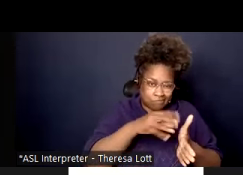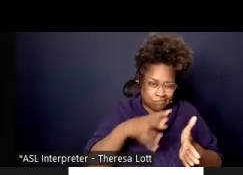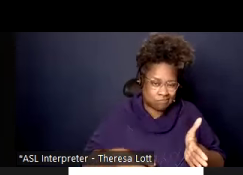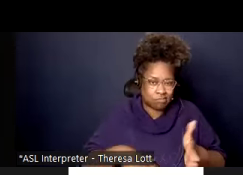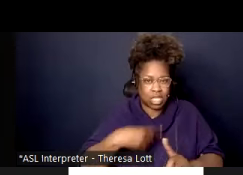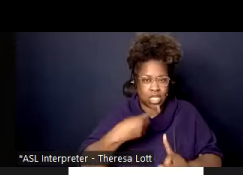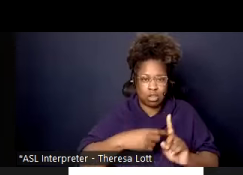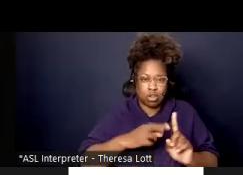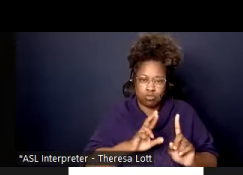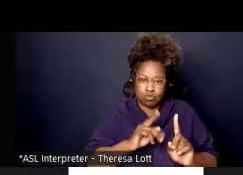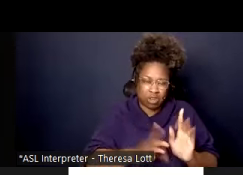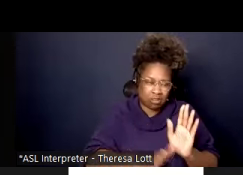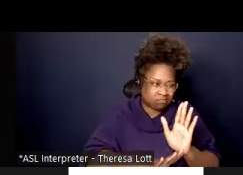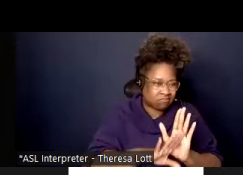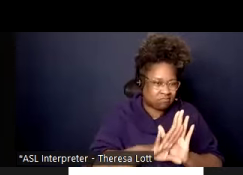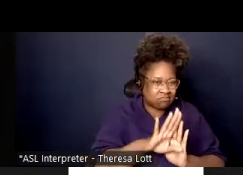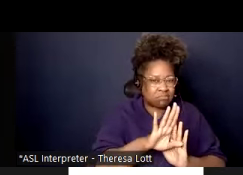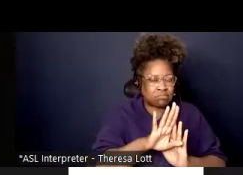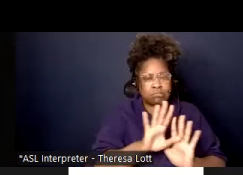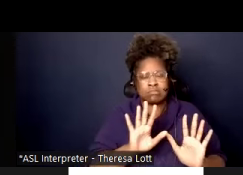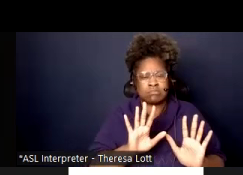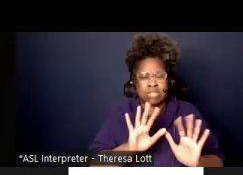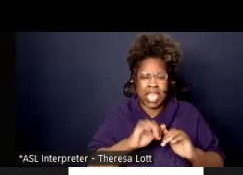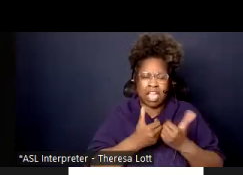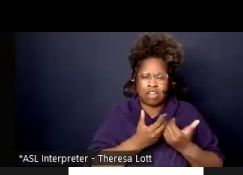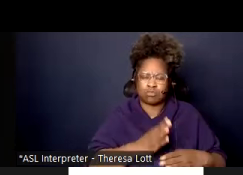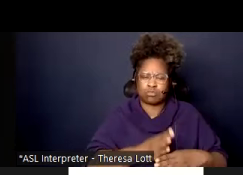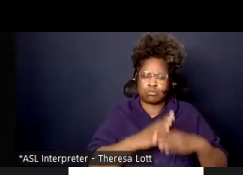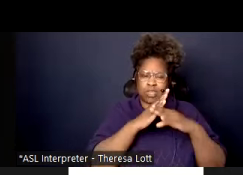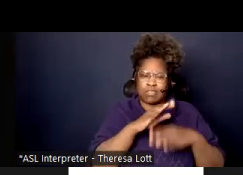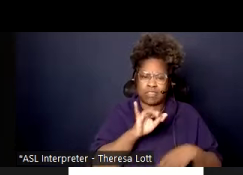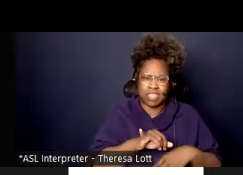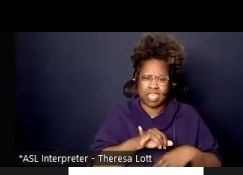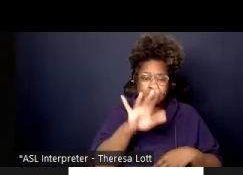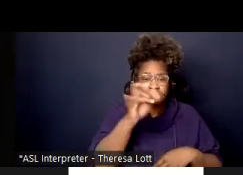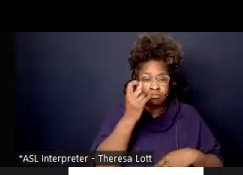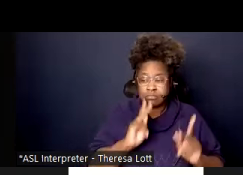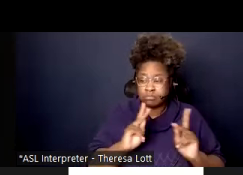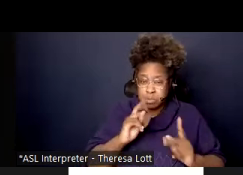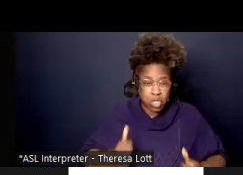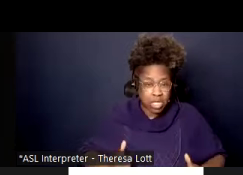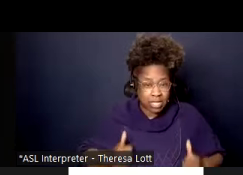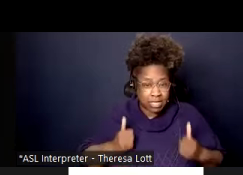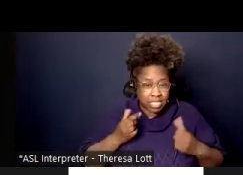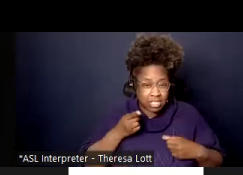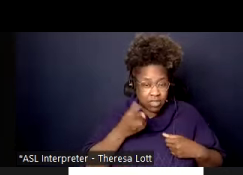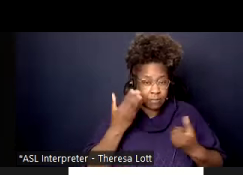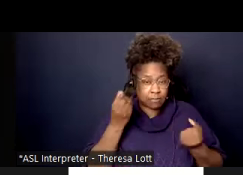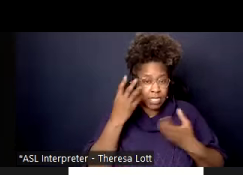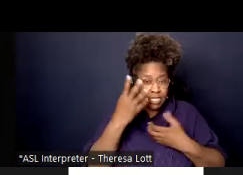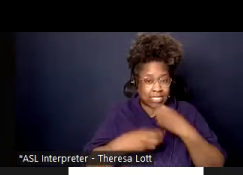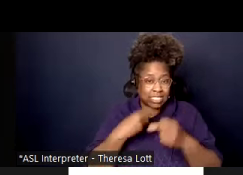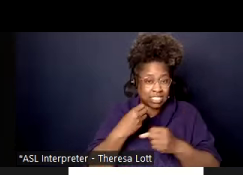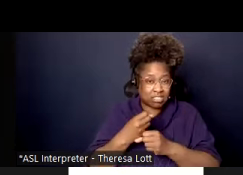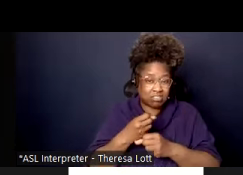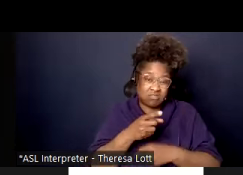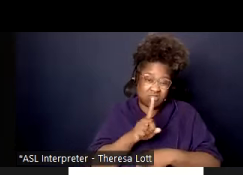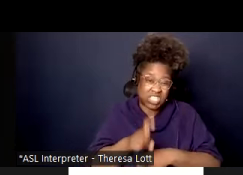in place to ensure that? Because they are the ones that need the green spaces the most,